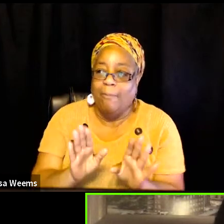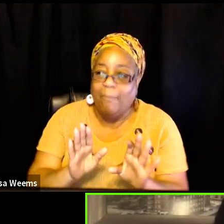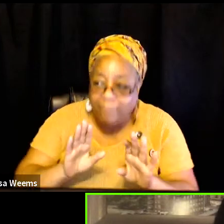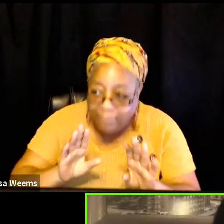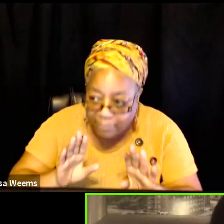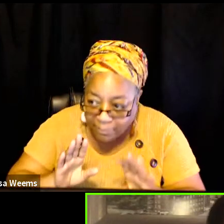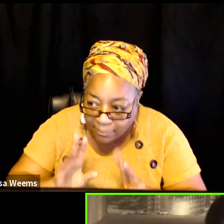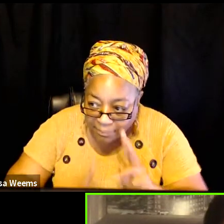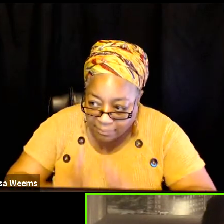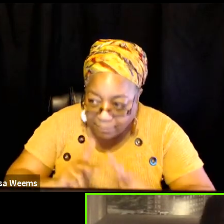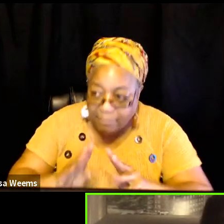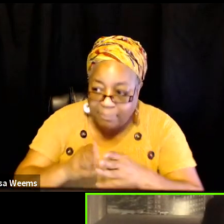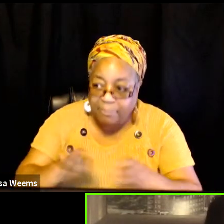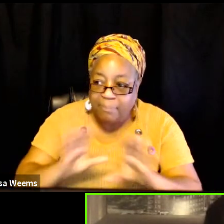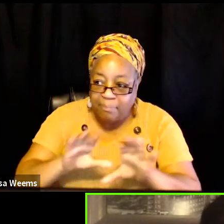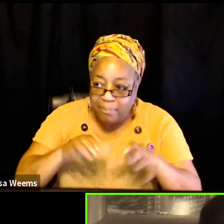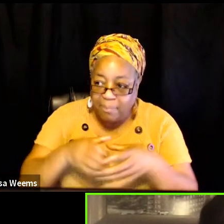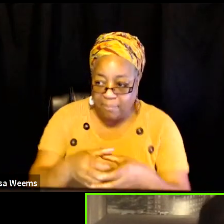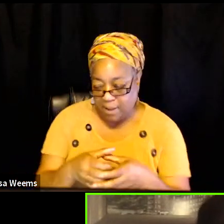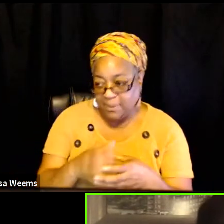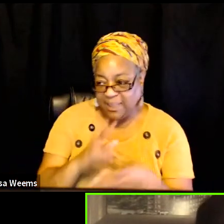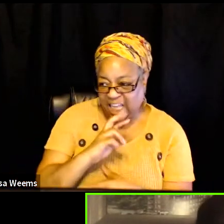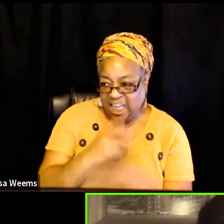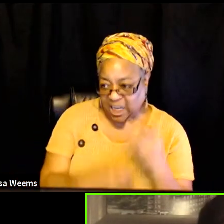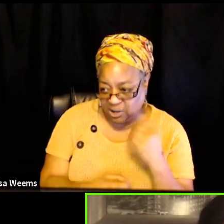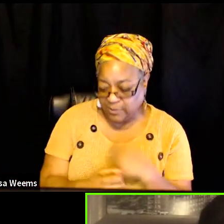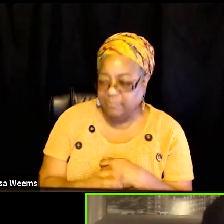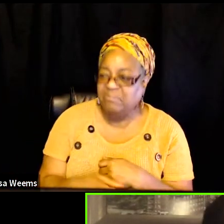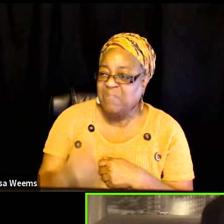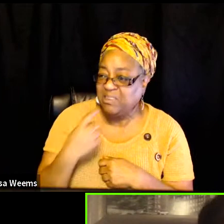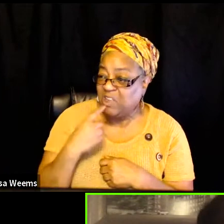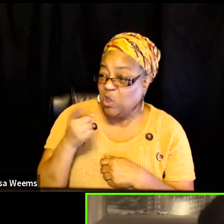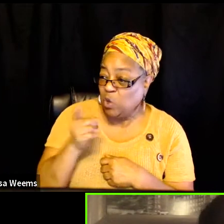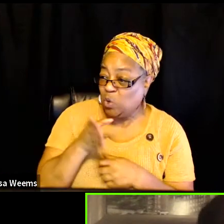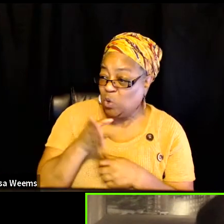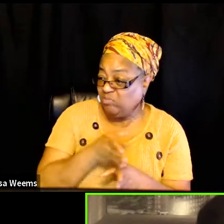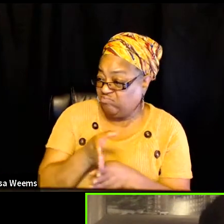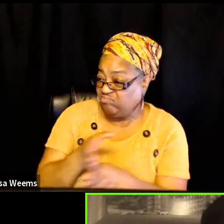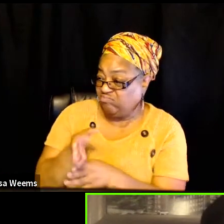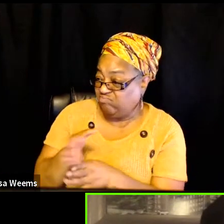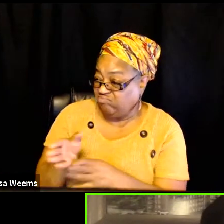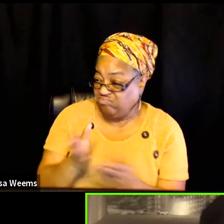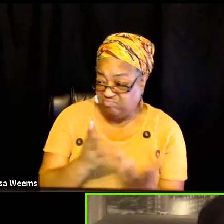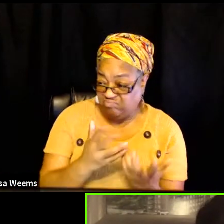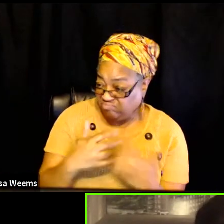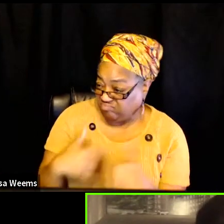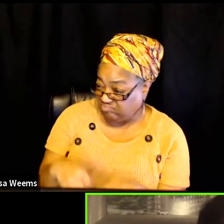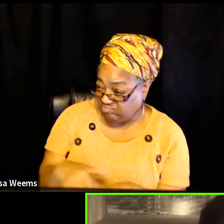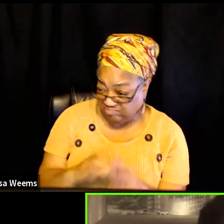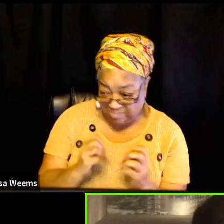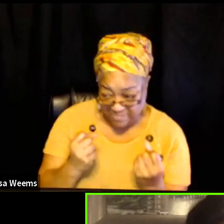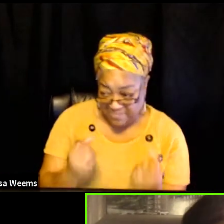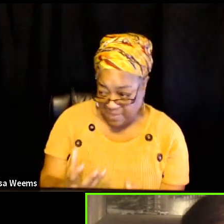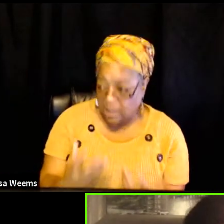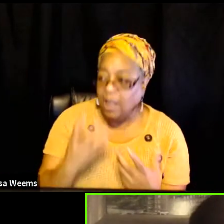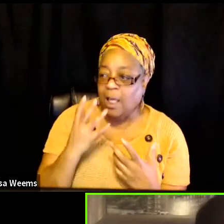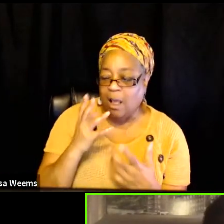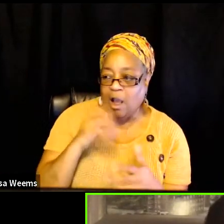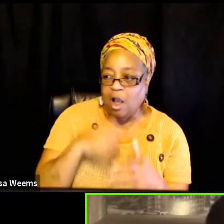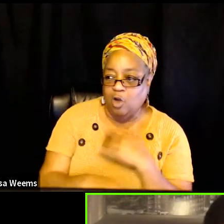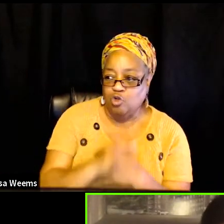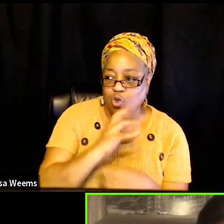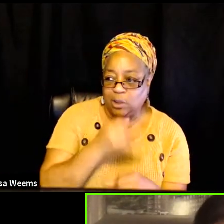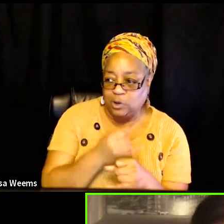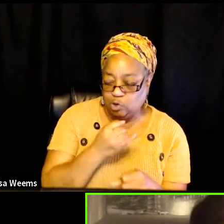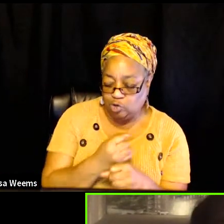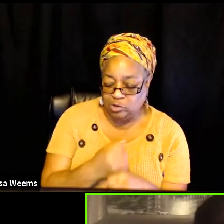them was that you are an interdisciplinary art institution. You have departments in music, visual